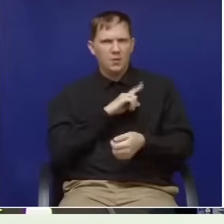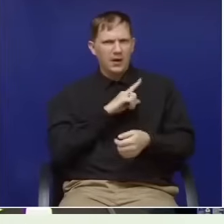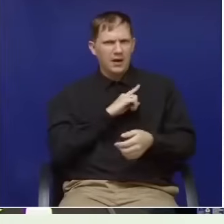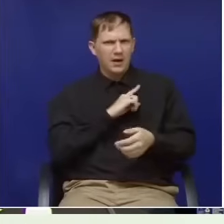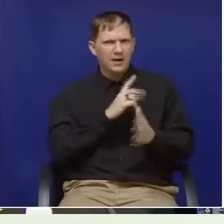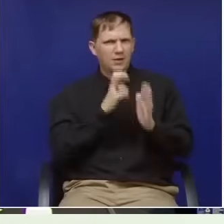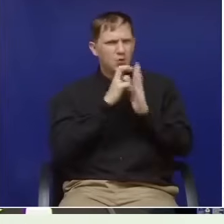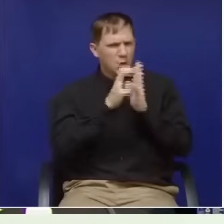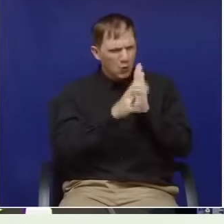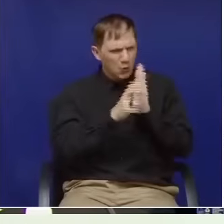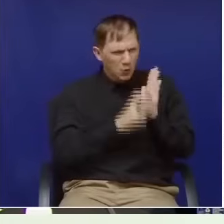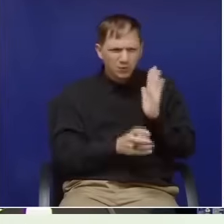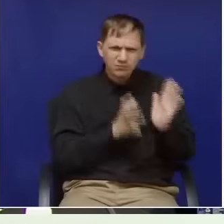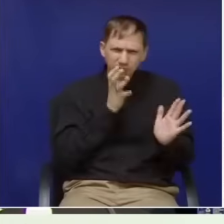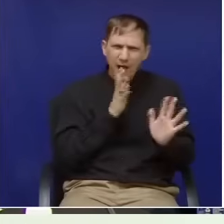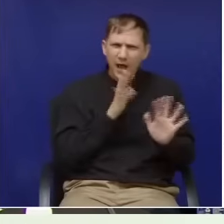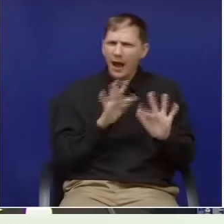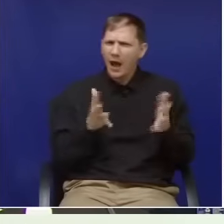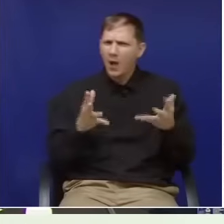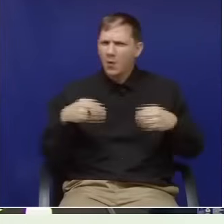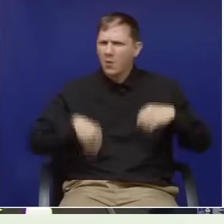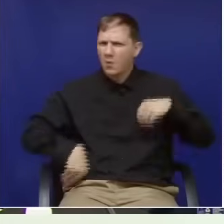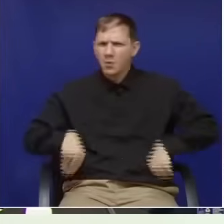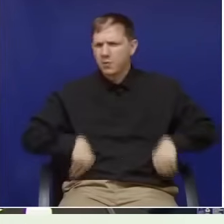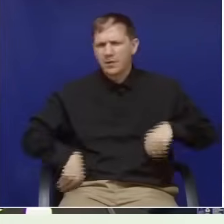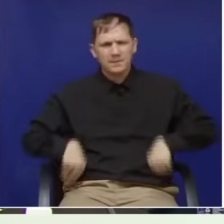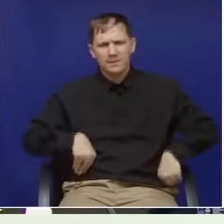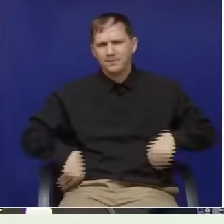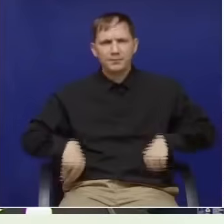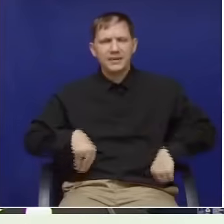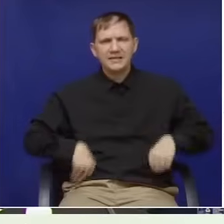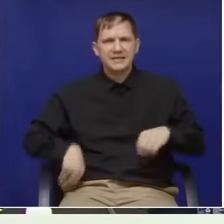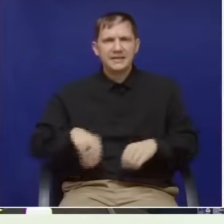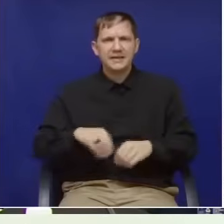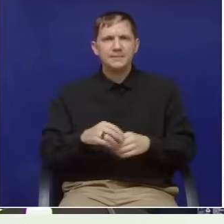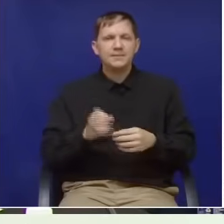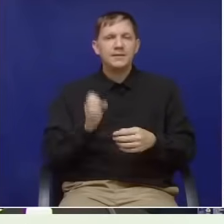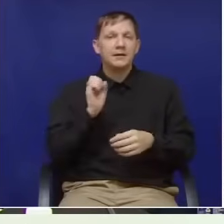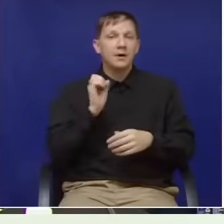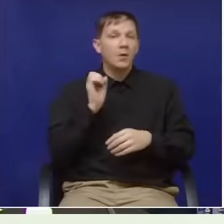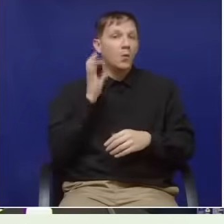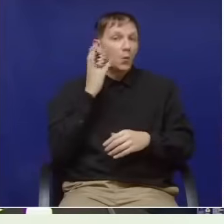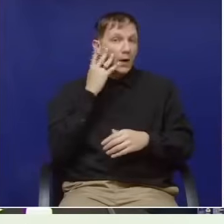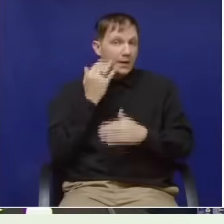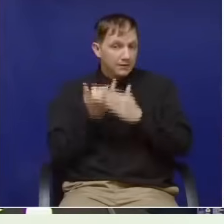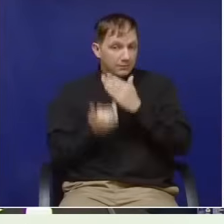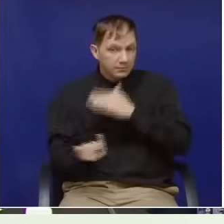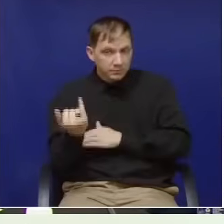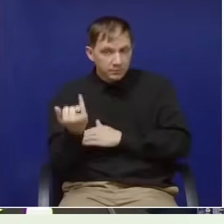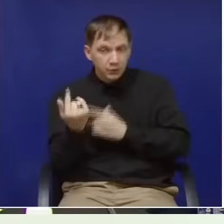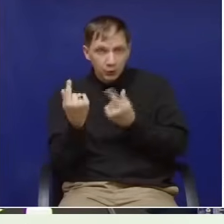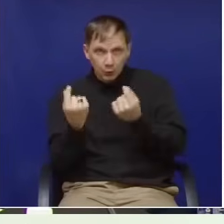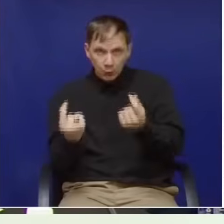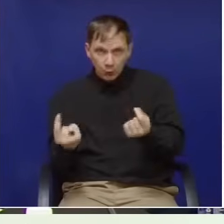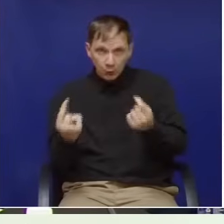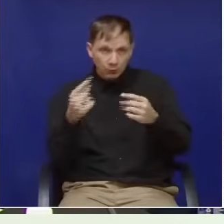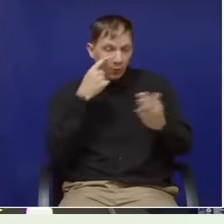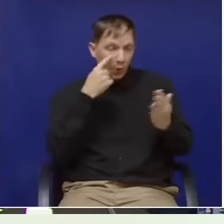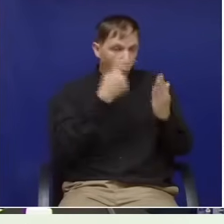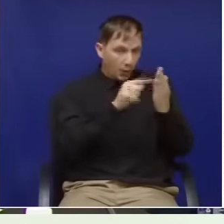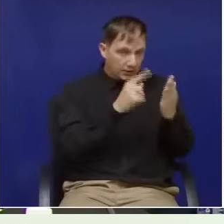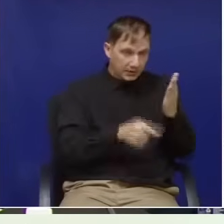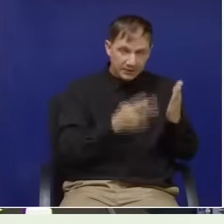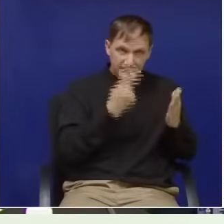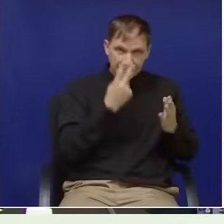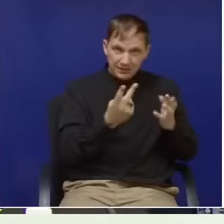police have, but nevertheless, whether any independent audit has been conducted to verify the operational readiness of the